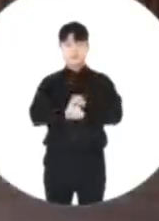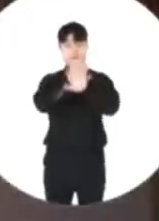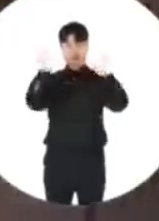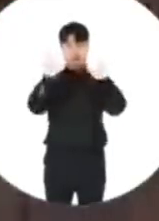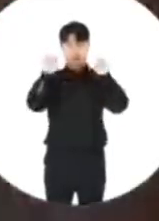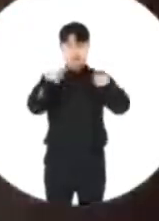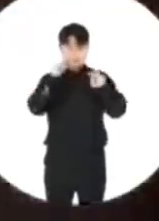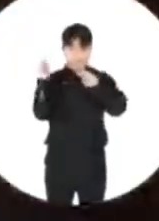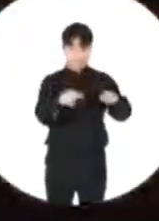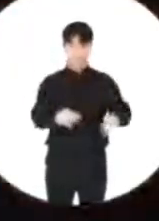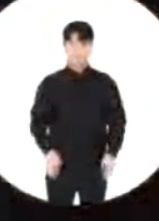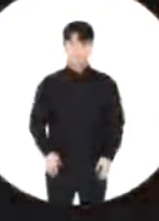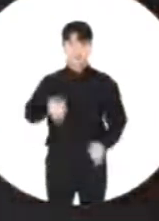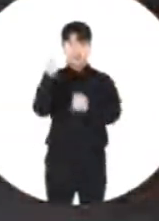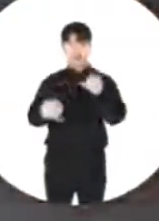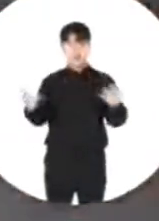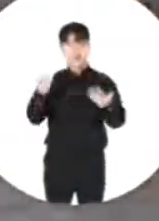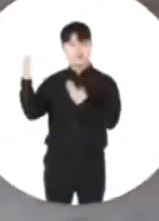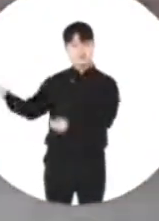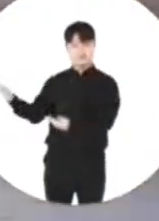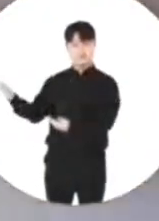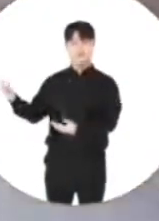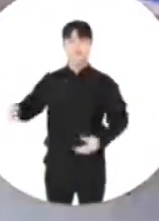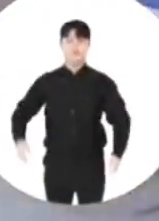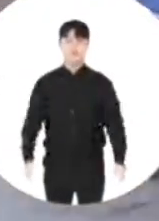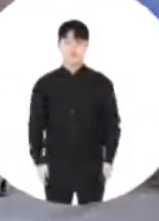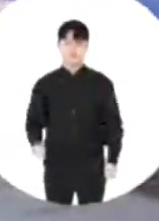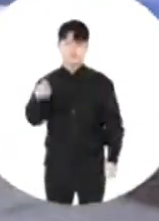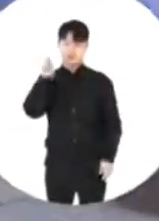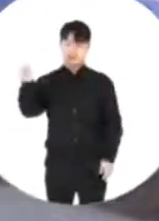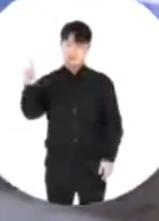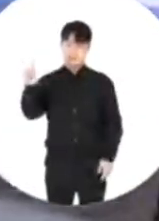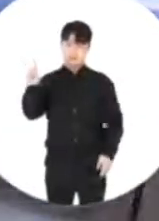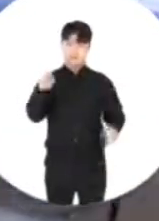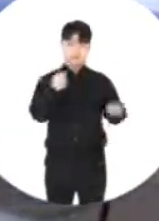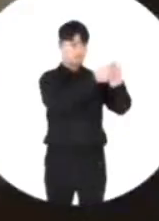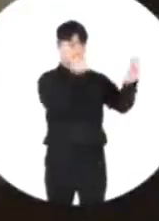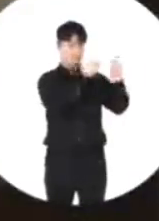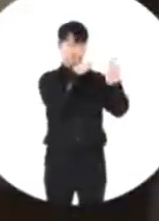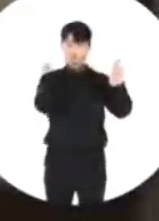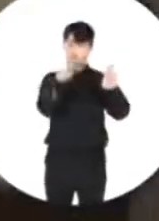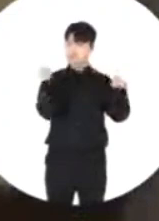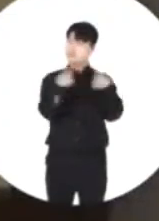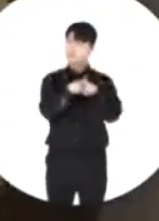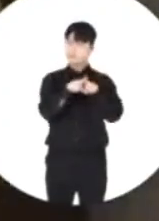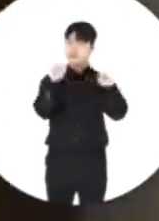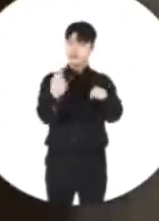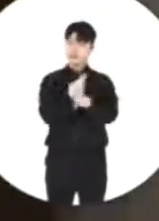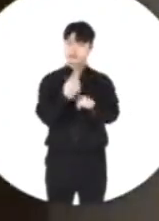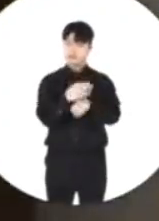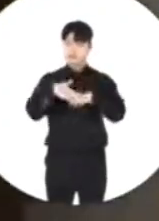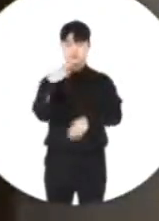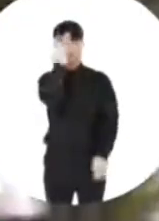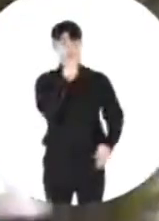Last, the Serif. Both TV and furniture, both functional